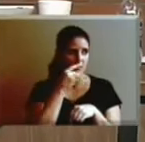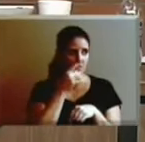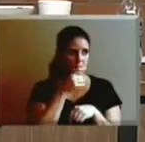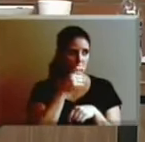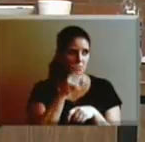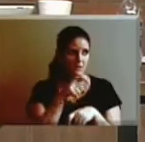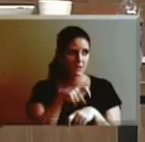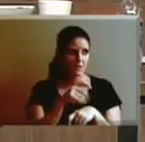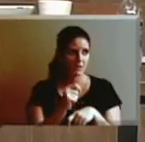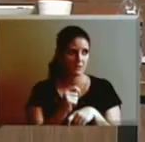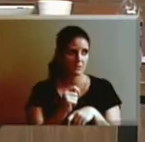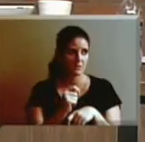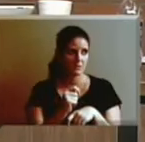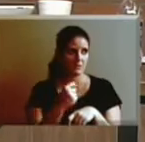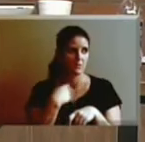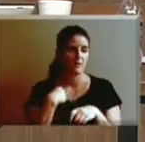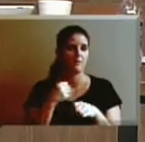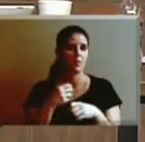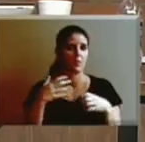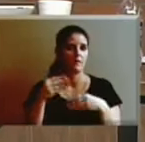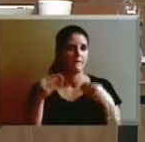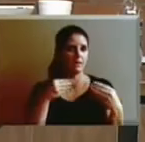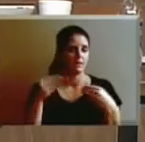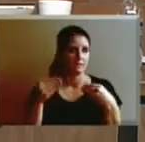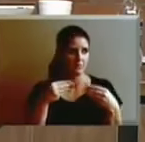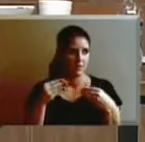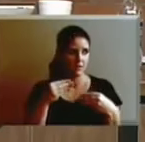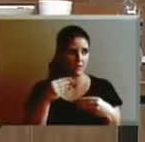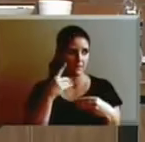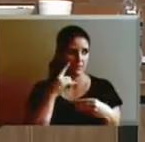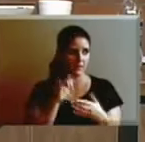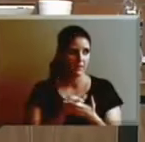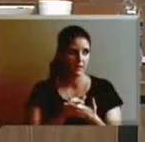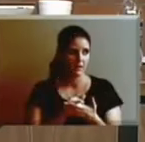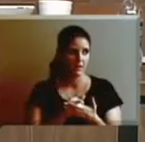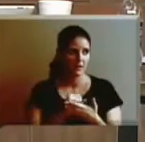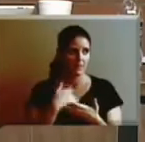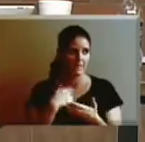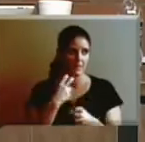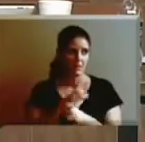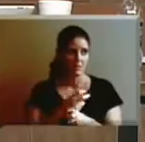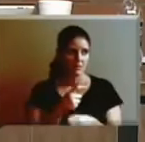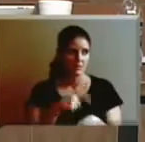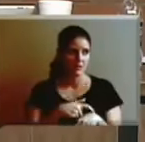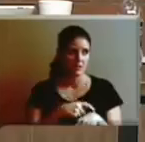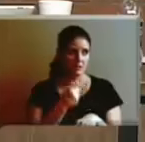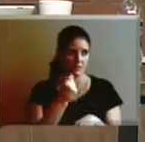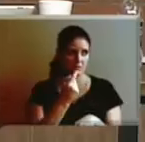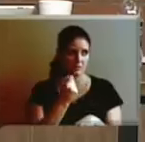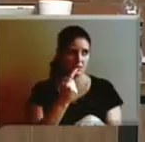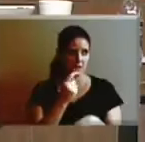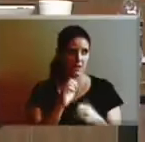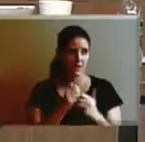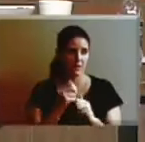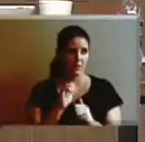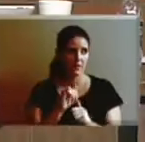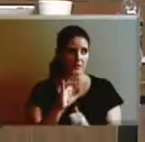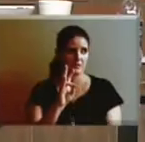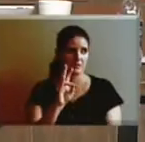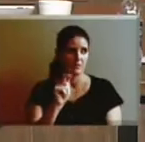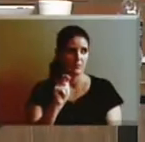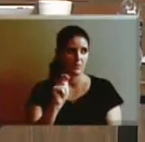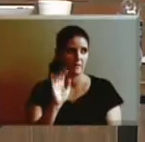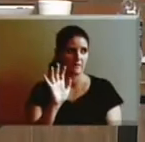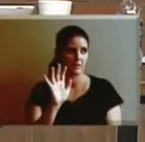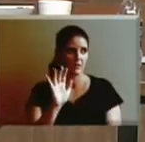pretty cutting-edge agreement on that subject, and I'm having a hard time understanding how that 7.5 has crept